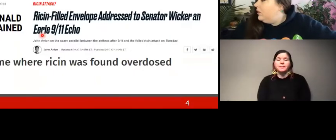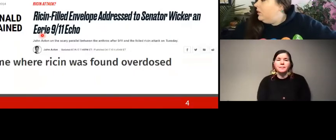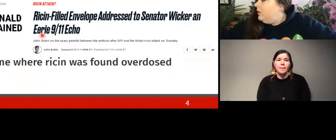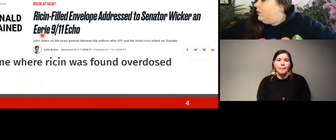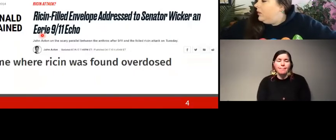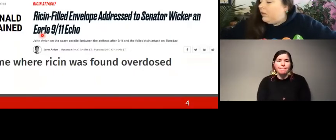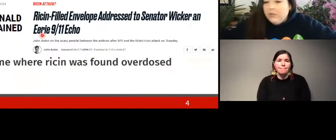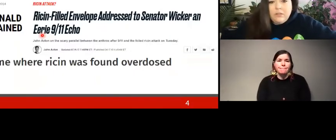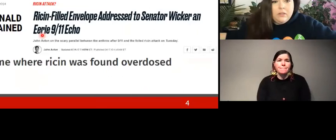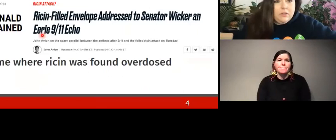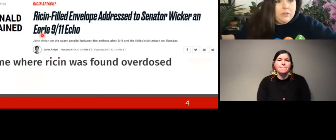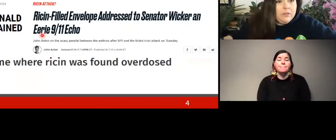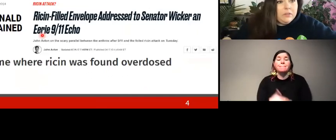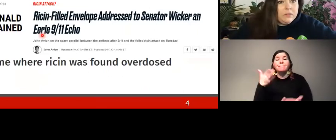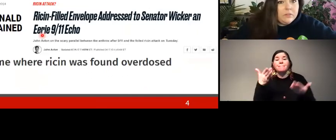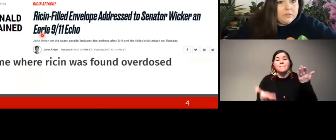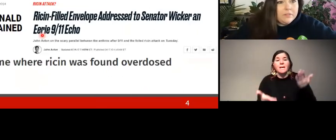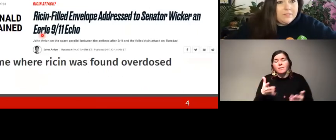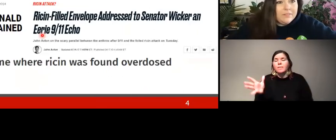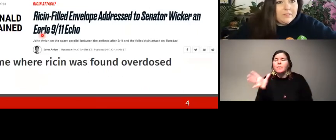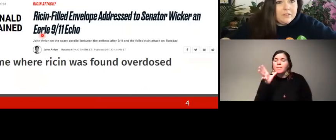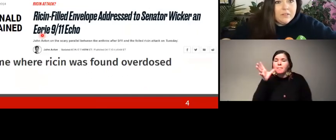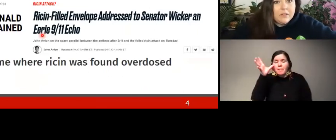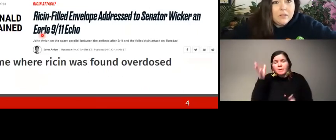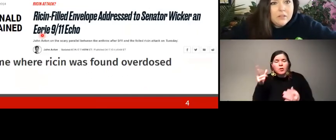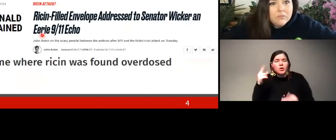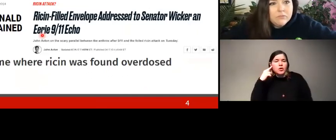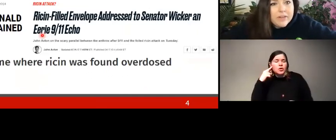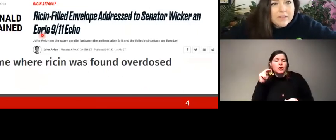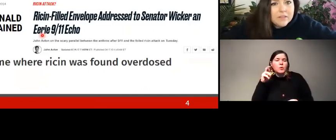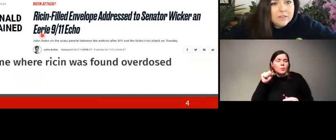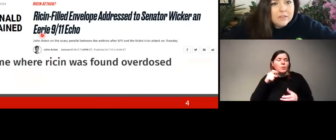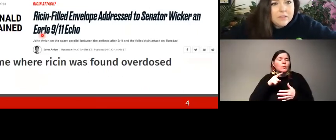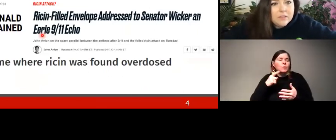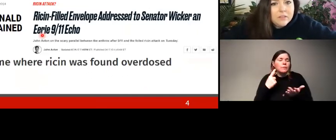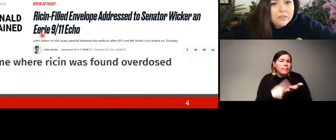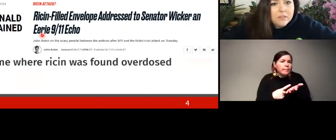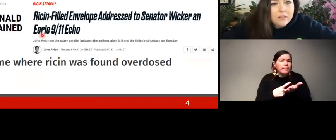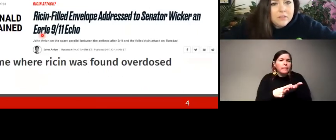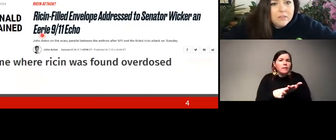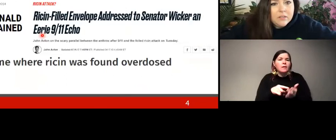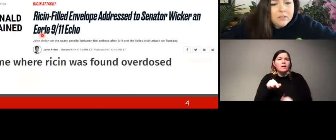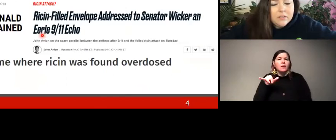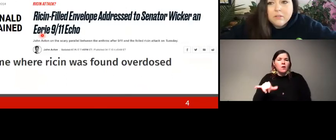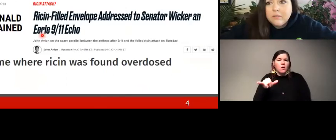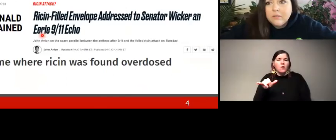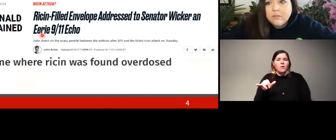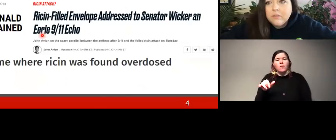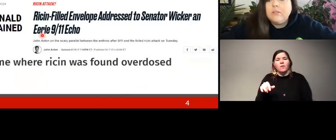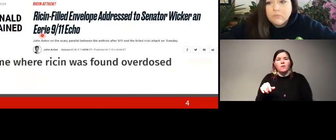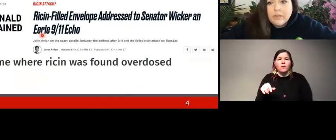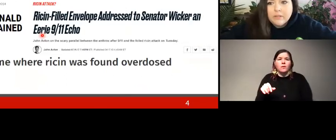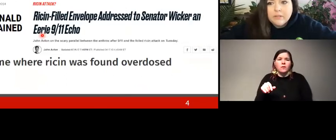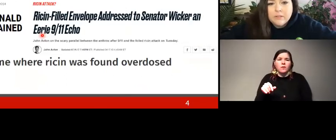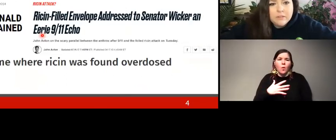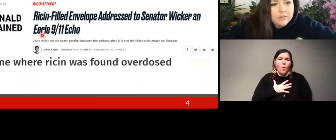So you all may or may not have, or your parents may or may not have heard on the news a bunch of times when people say, oh, like they mailed a white powder